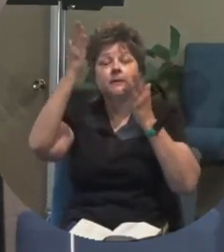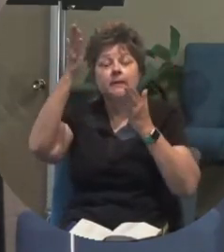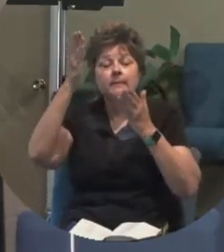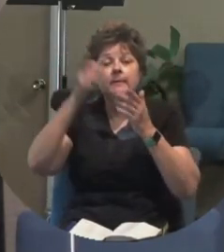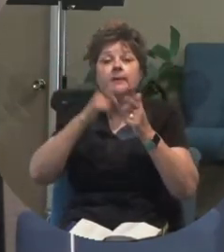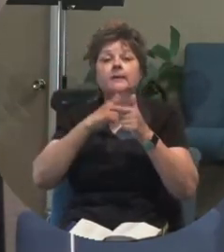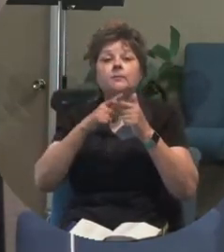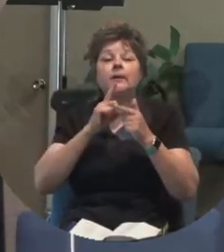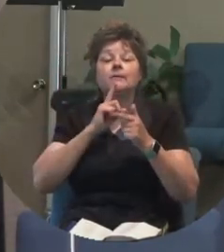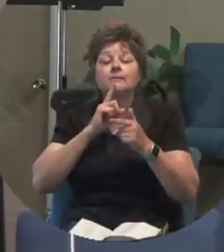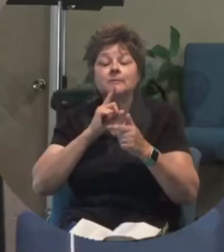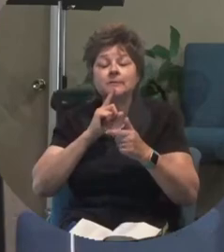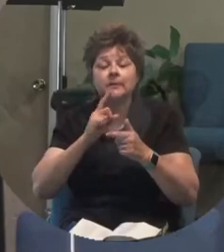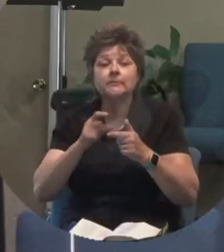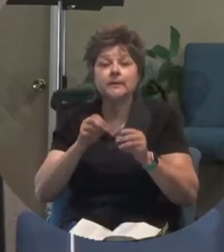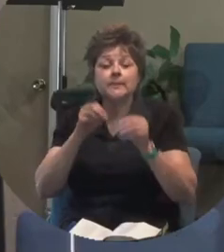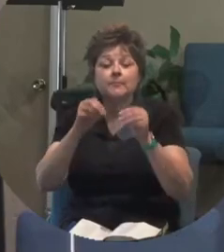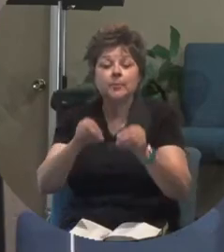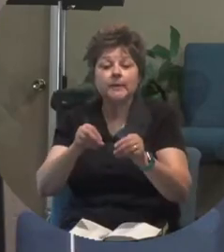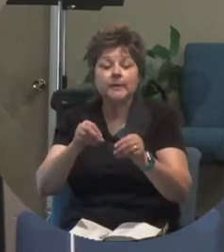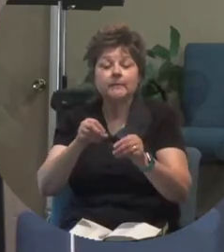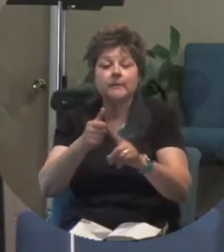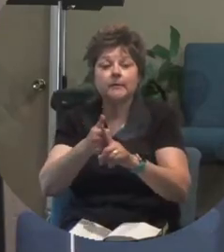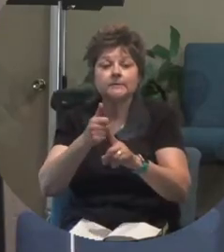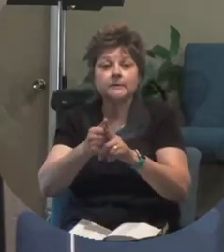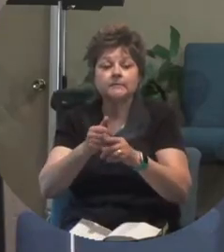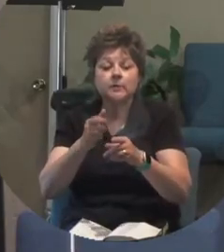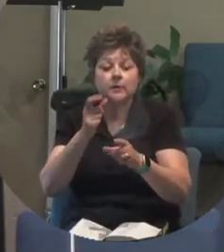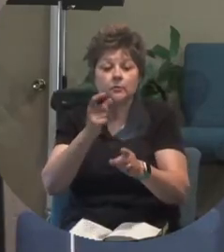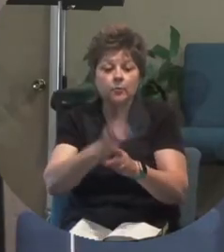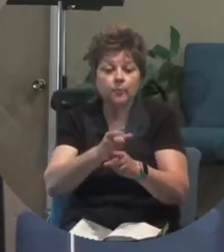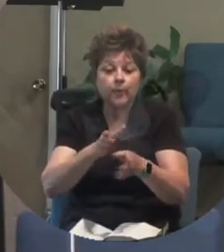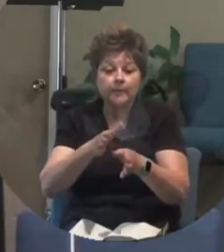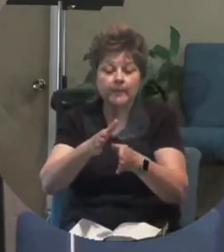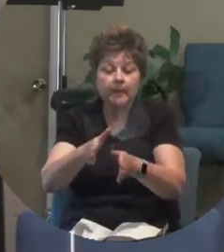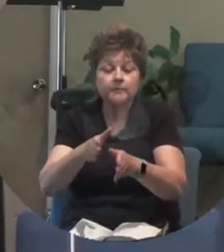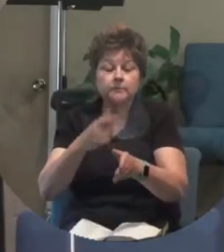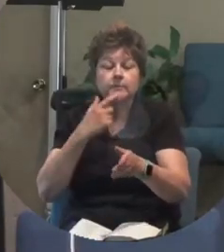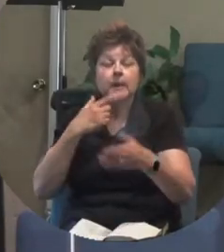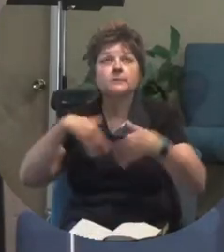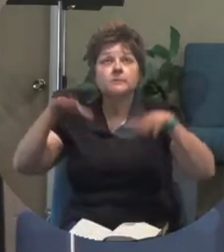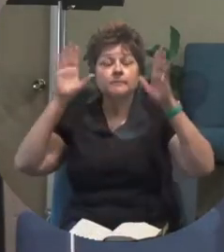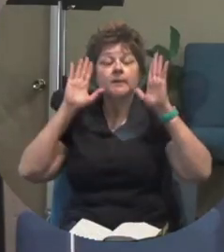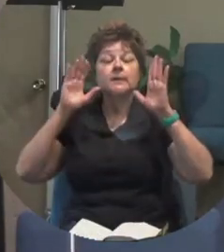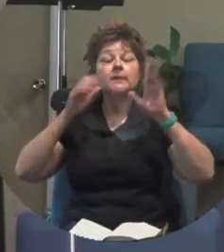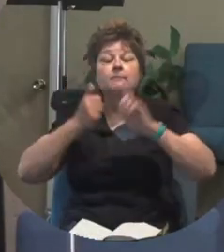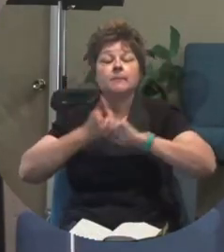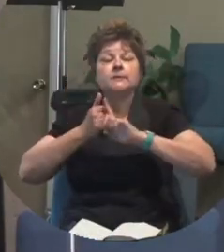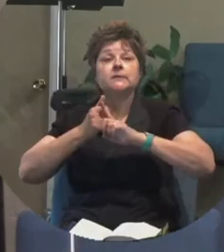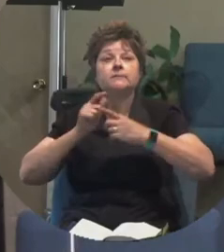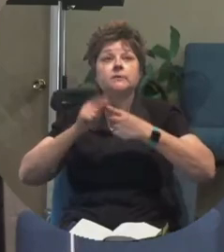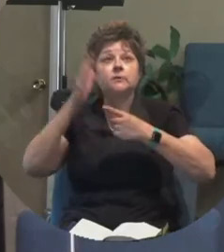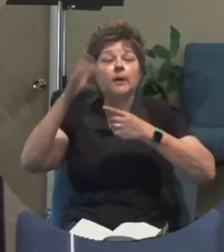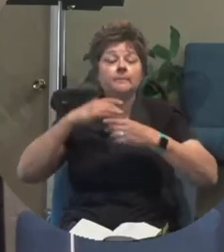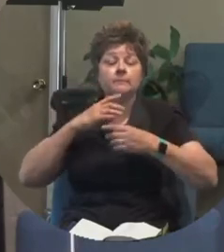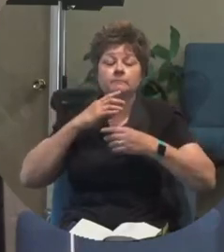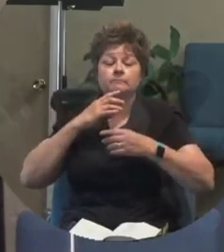placing ourselves on the right path. So God, I'm submitting myself to you. I'm committing my life